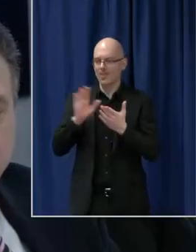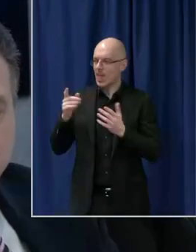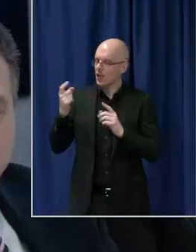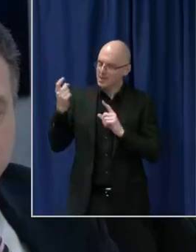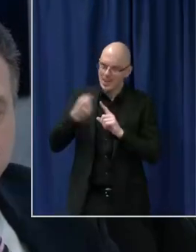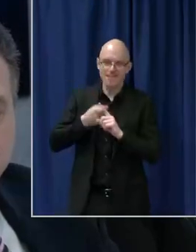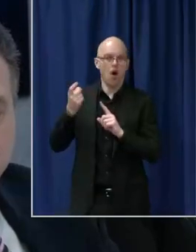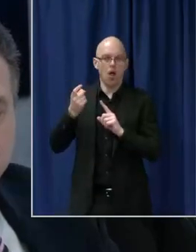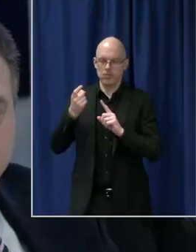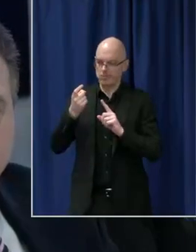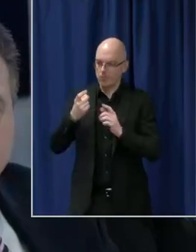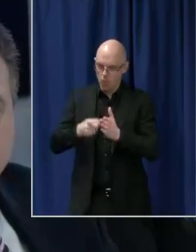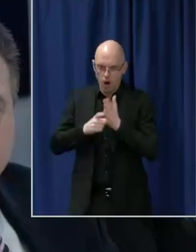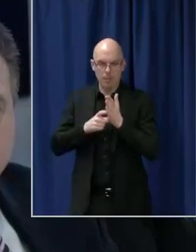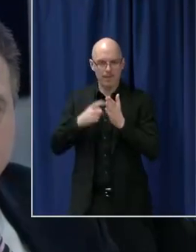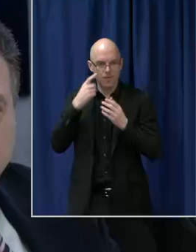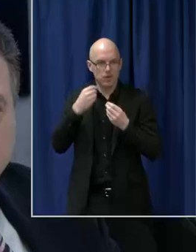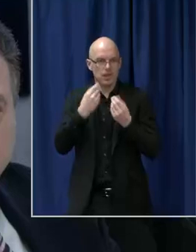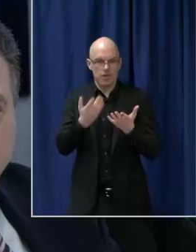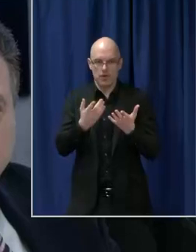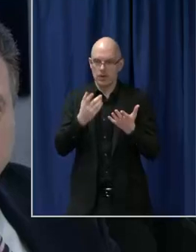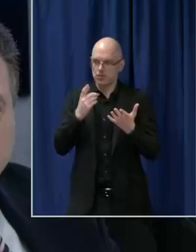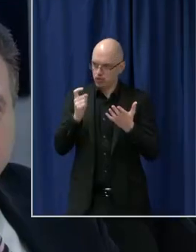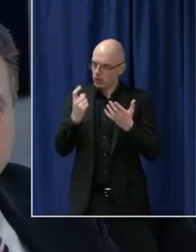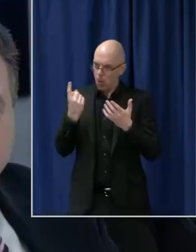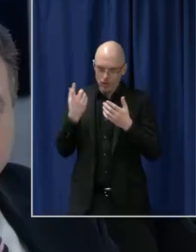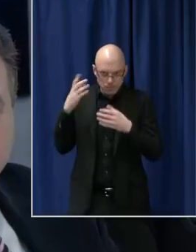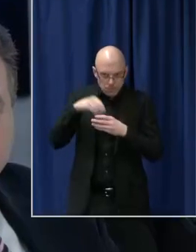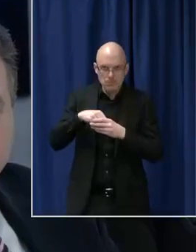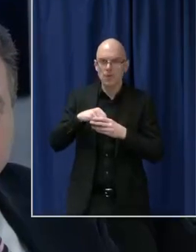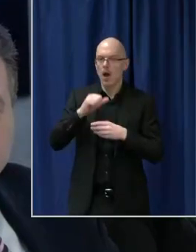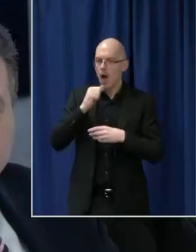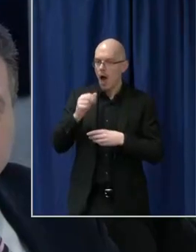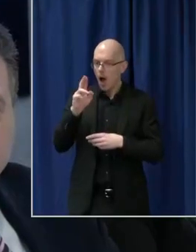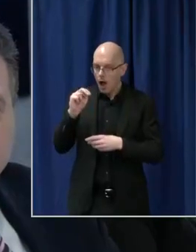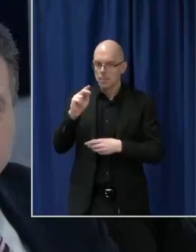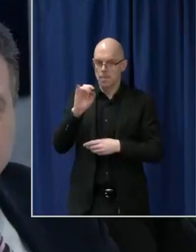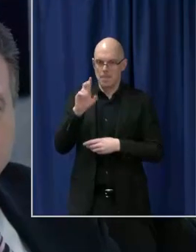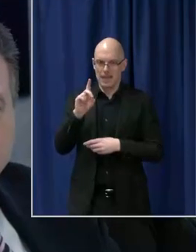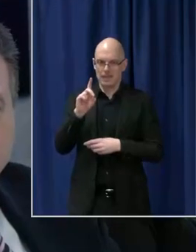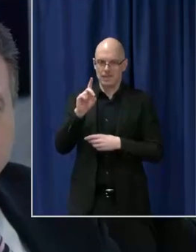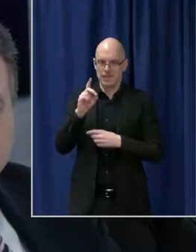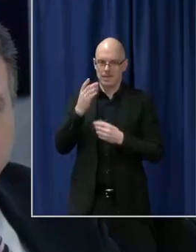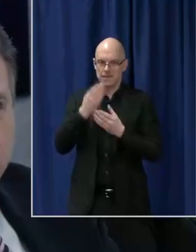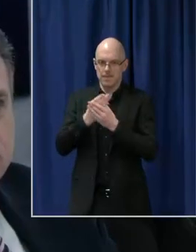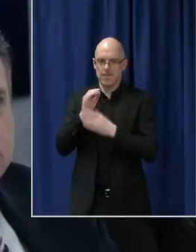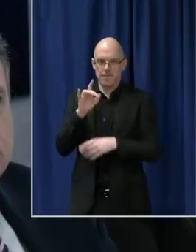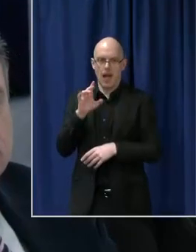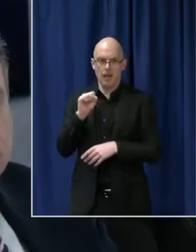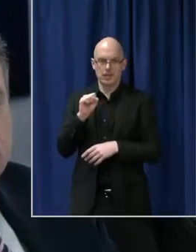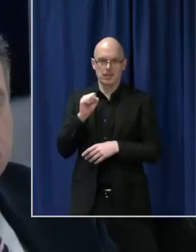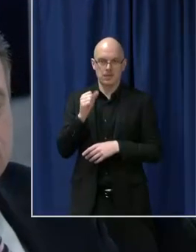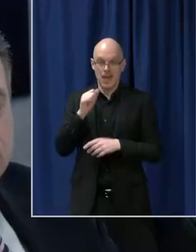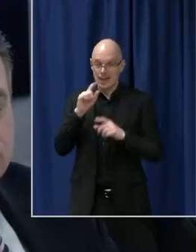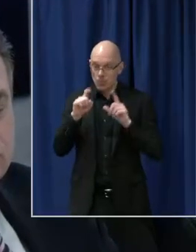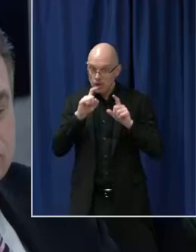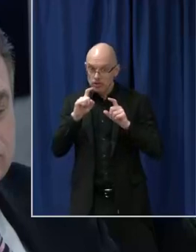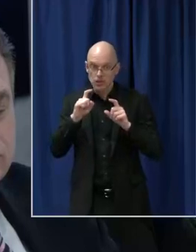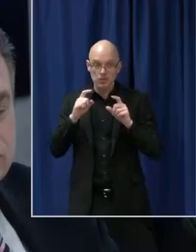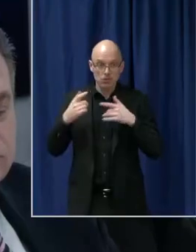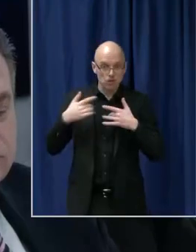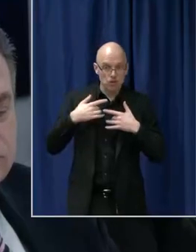Any comments, questions, concerns on the second